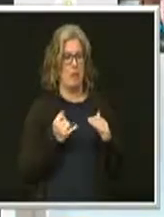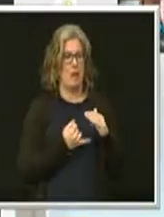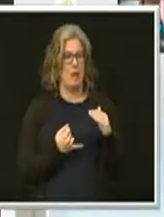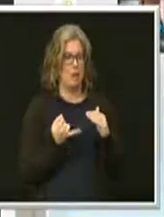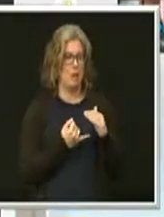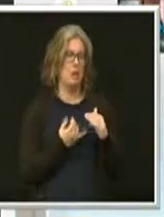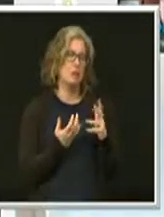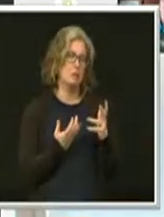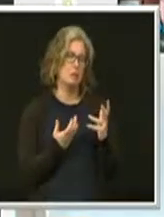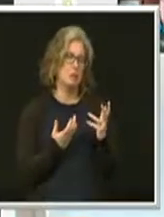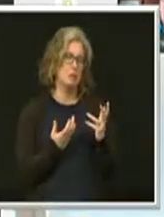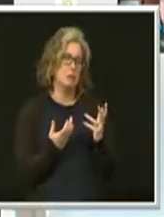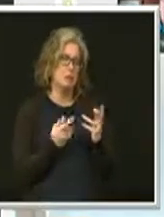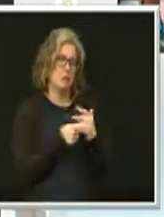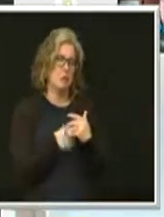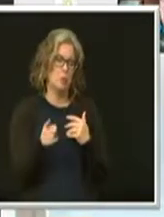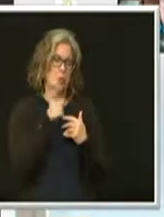isolate